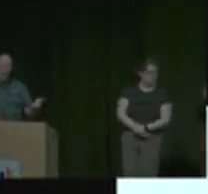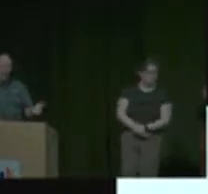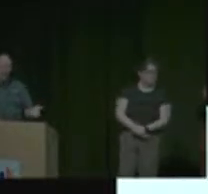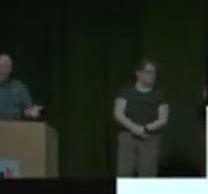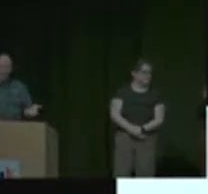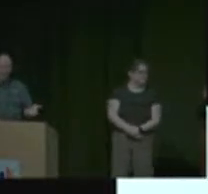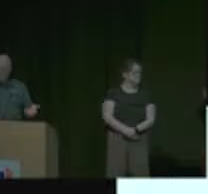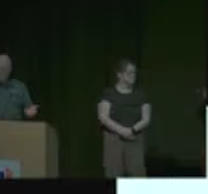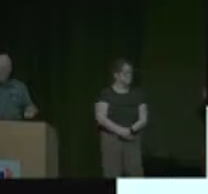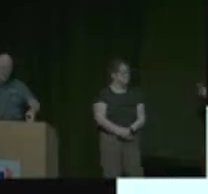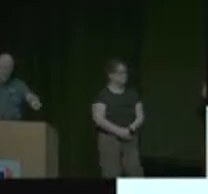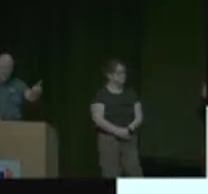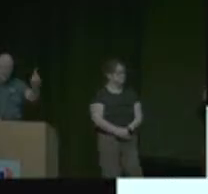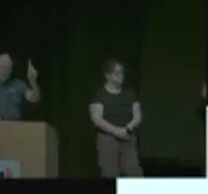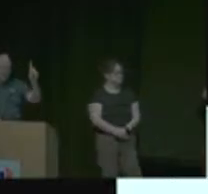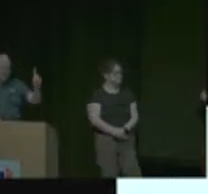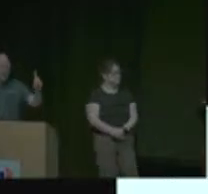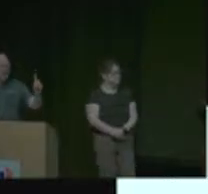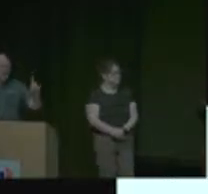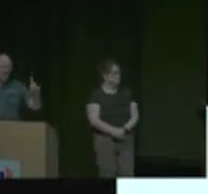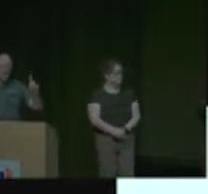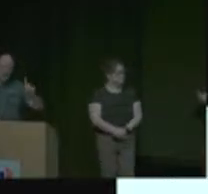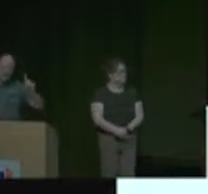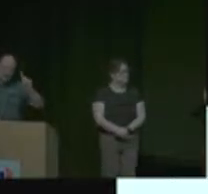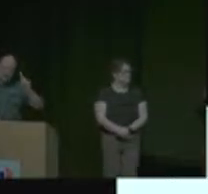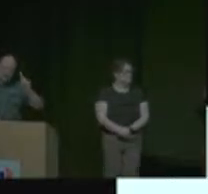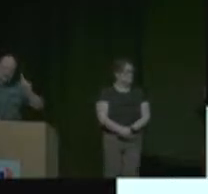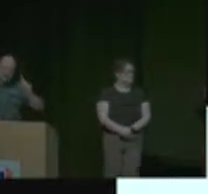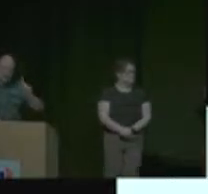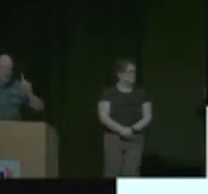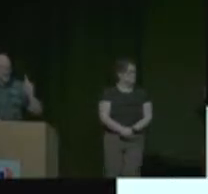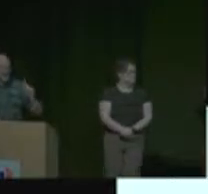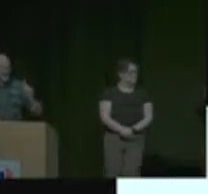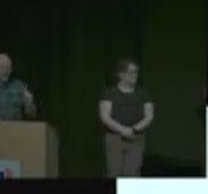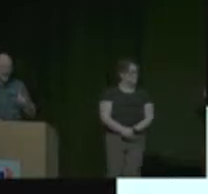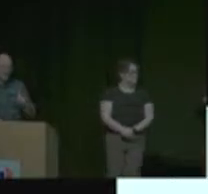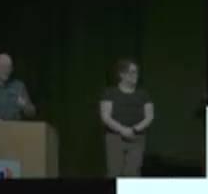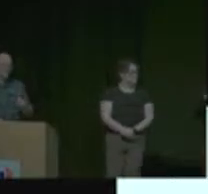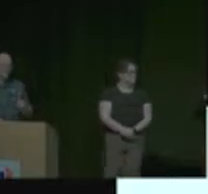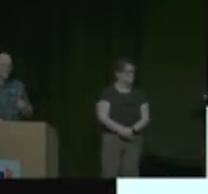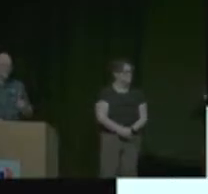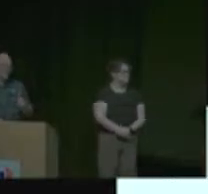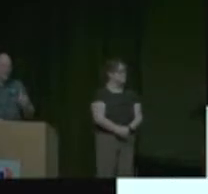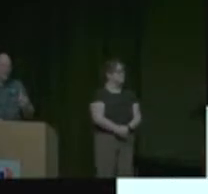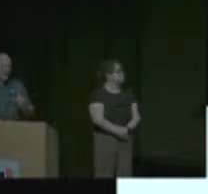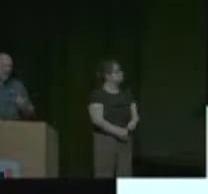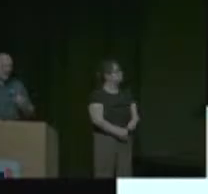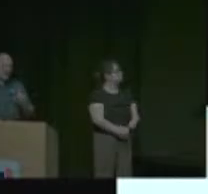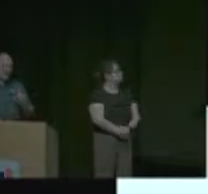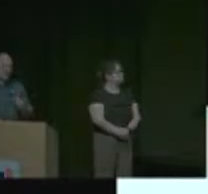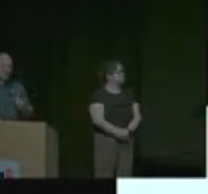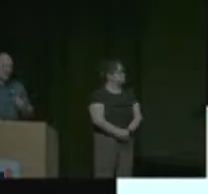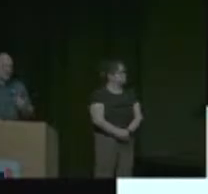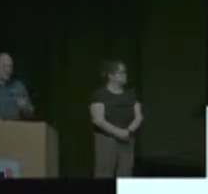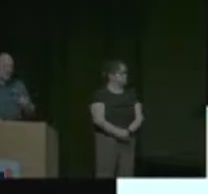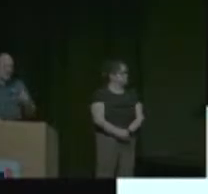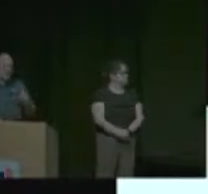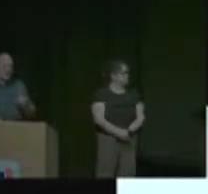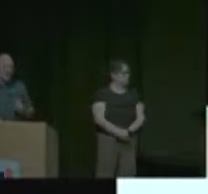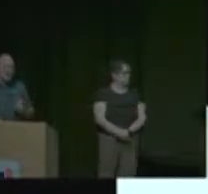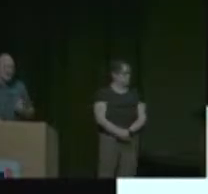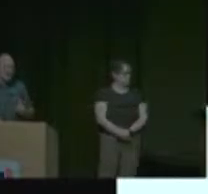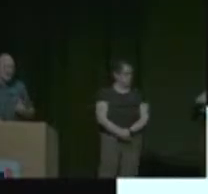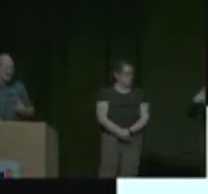the removal process. But take note, please, on the video there is talk of